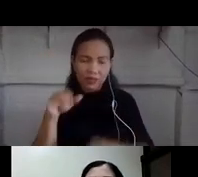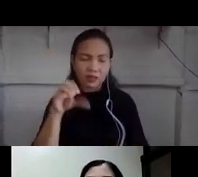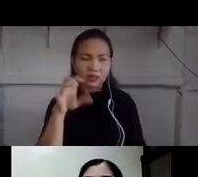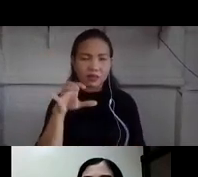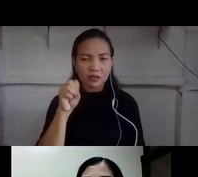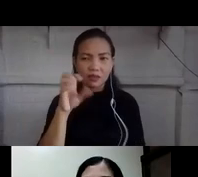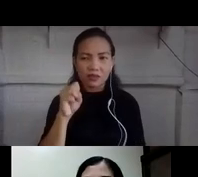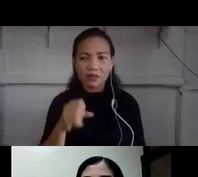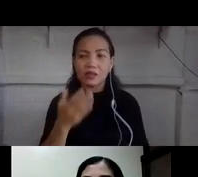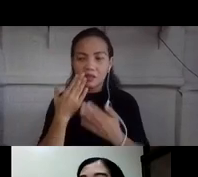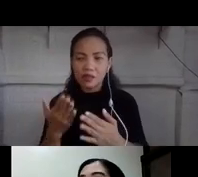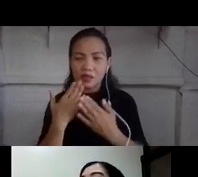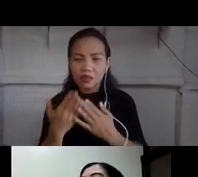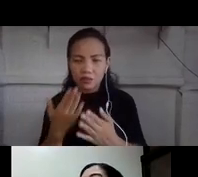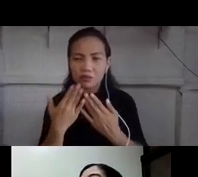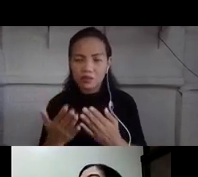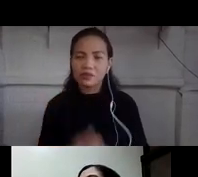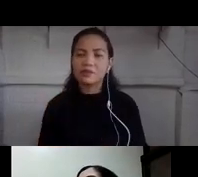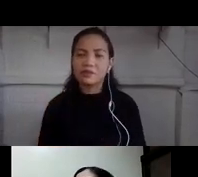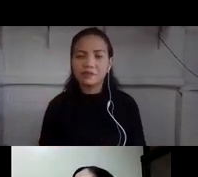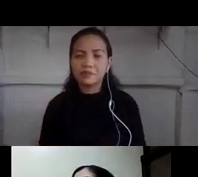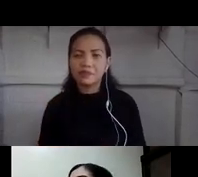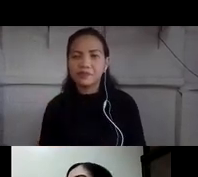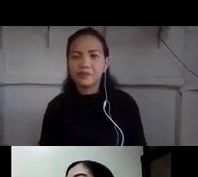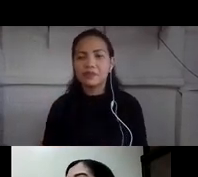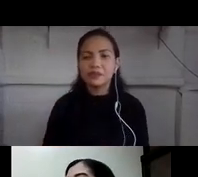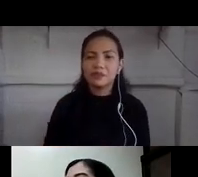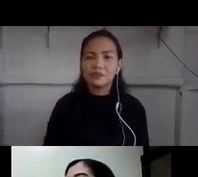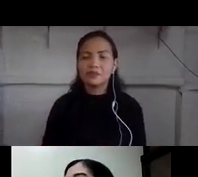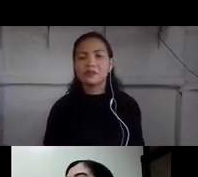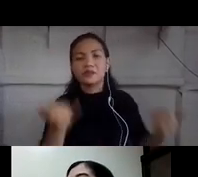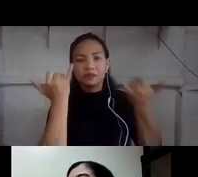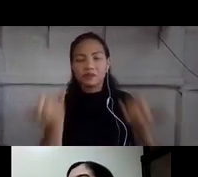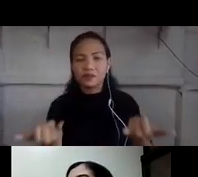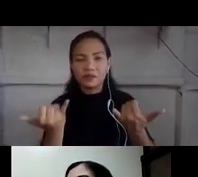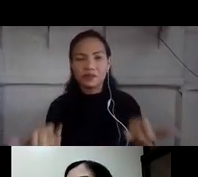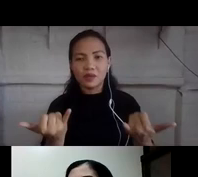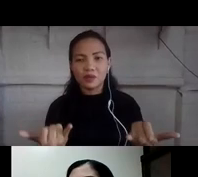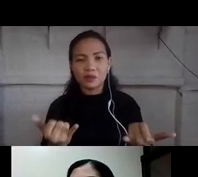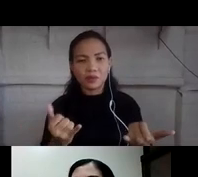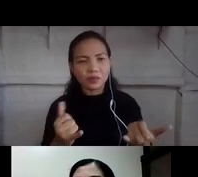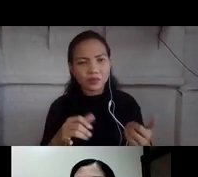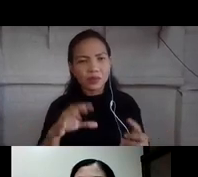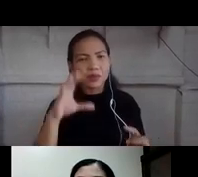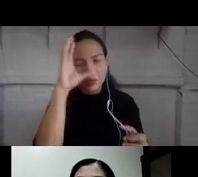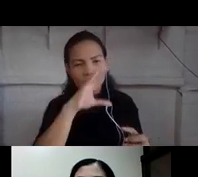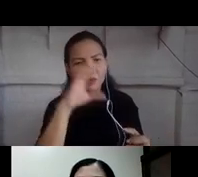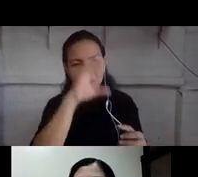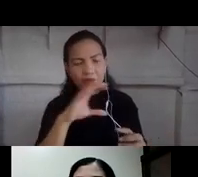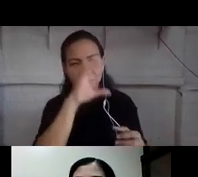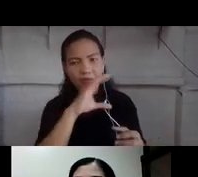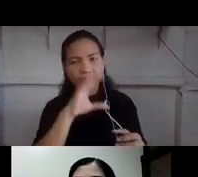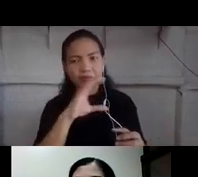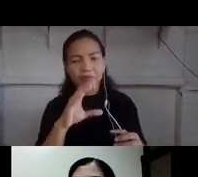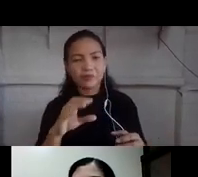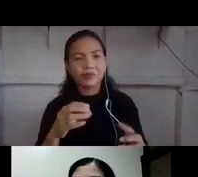Thank you so much, ma'am. Okay. Yan. So now we will explore po the features of